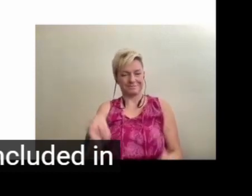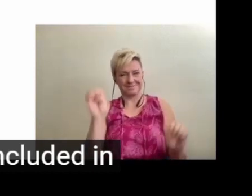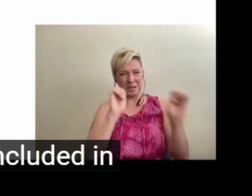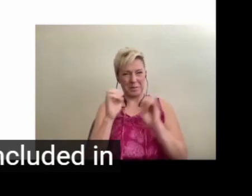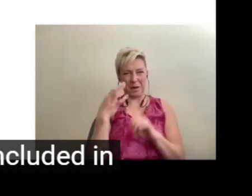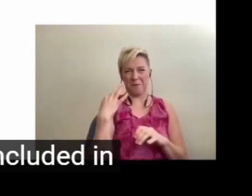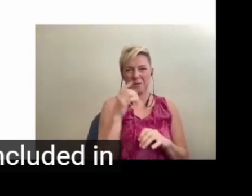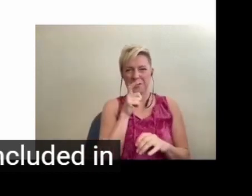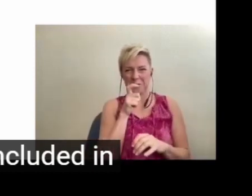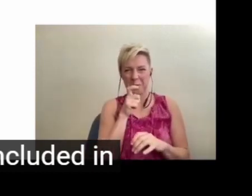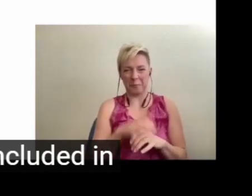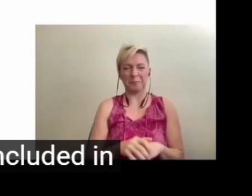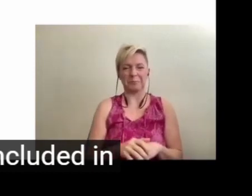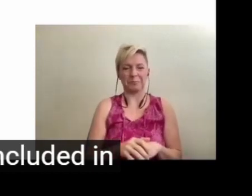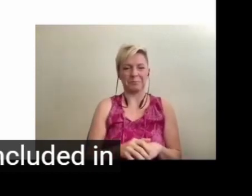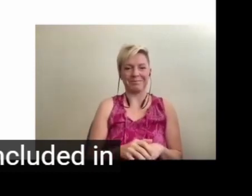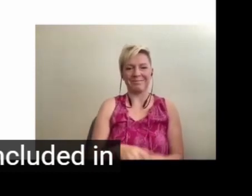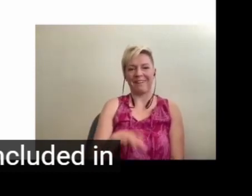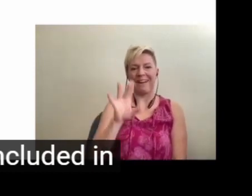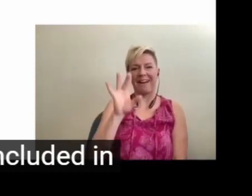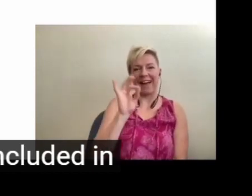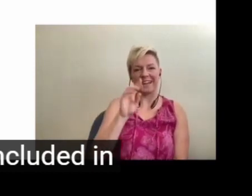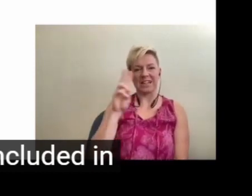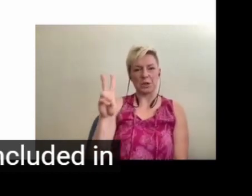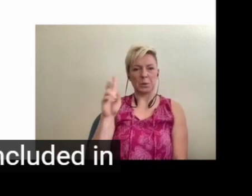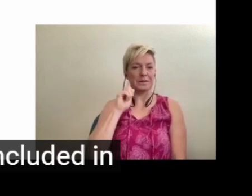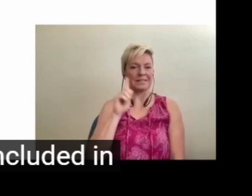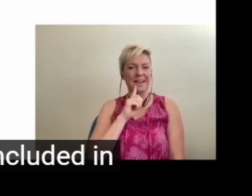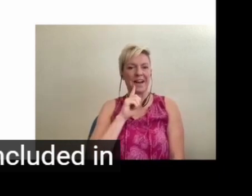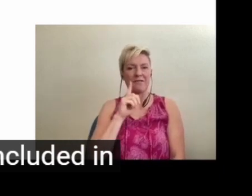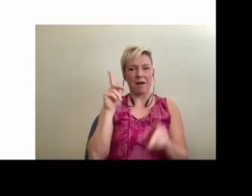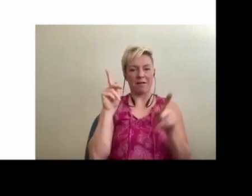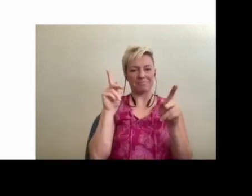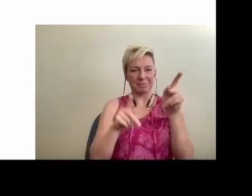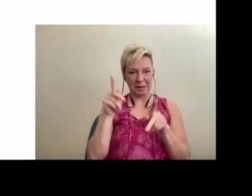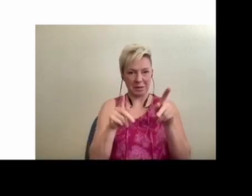There were 82 deaf participants included in this study.